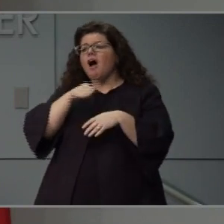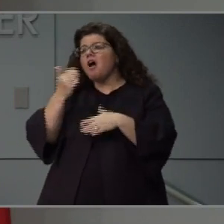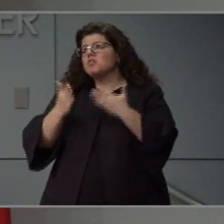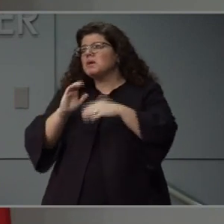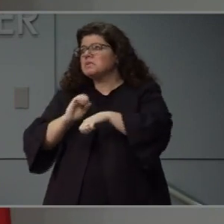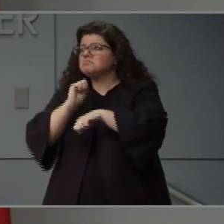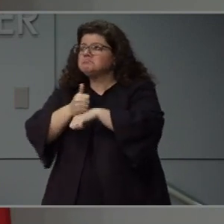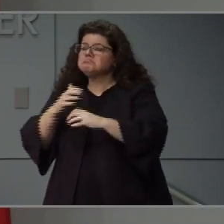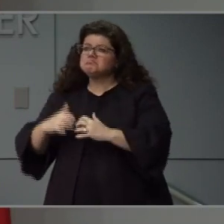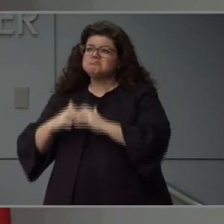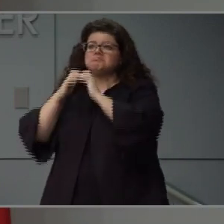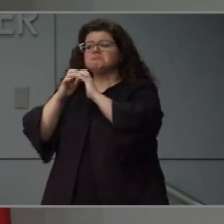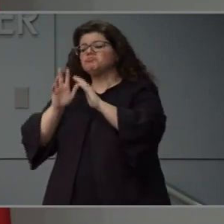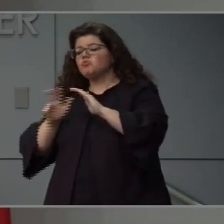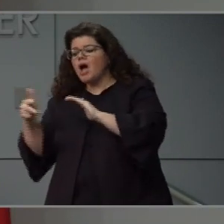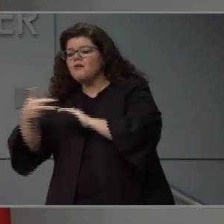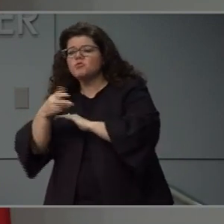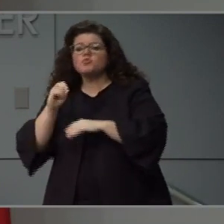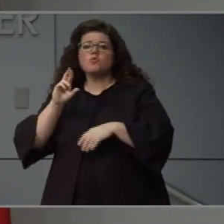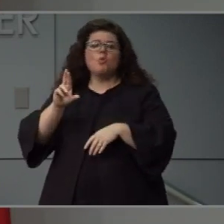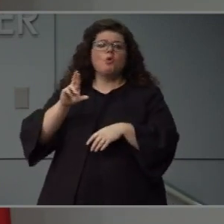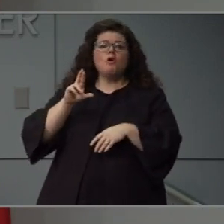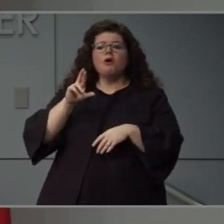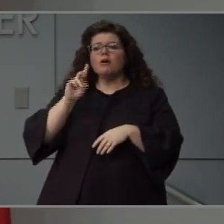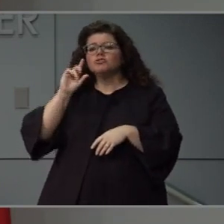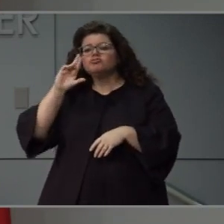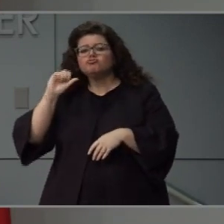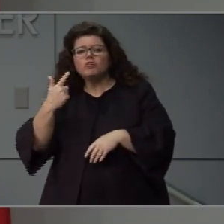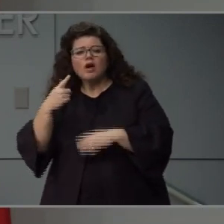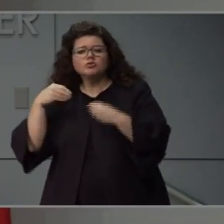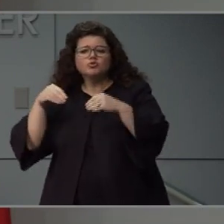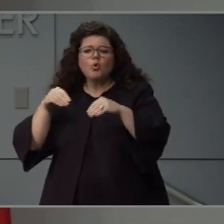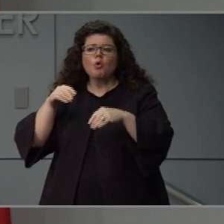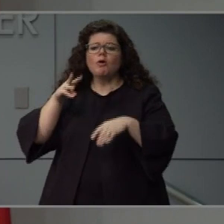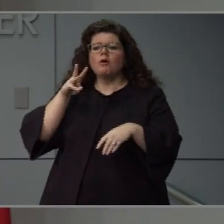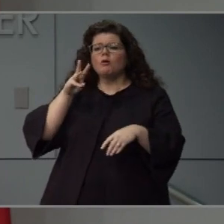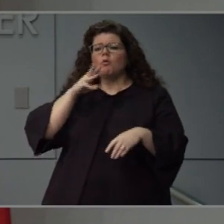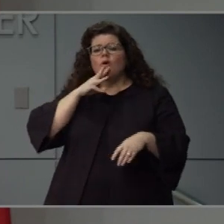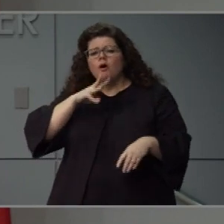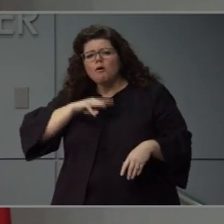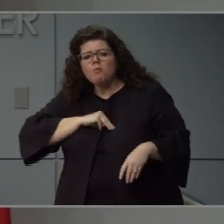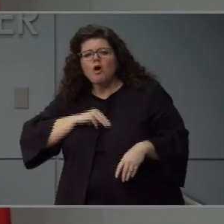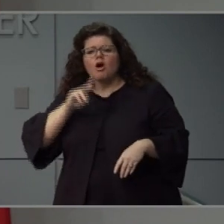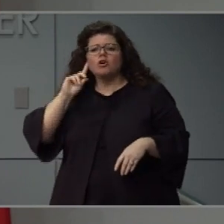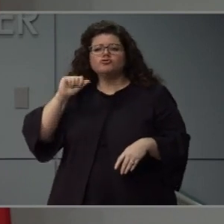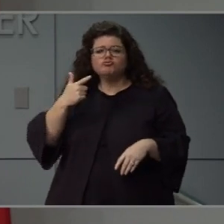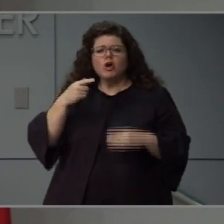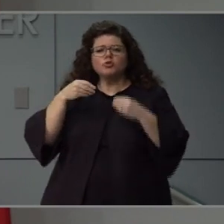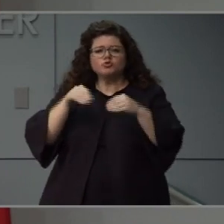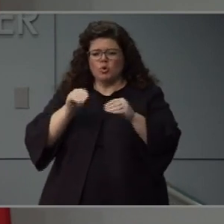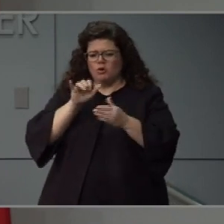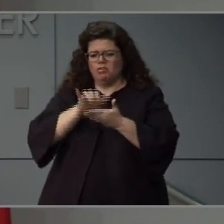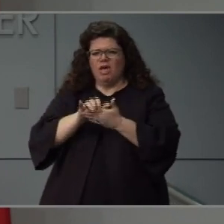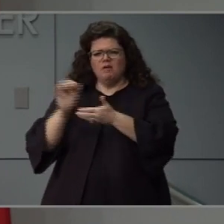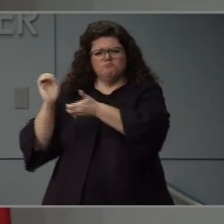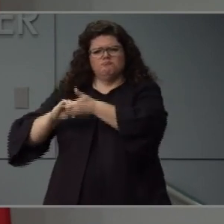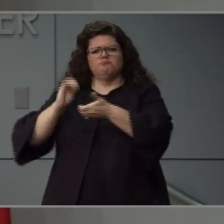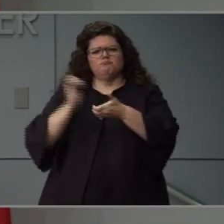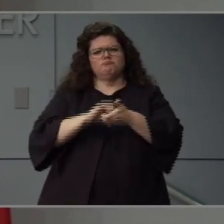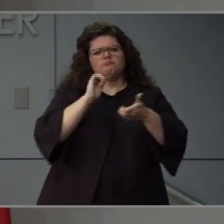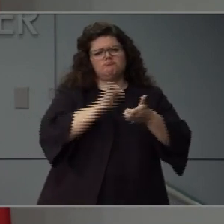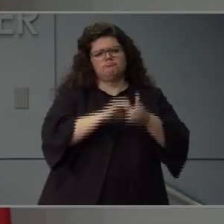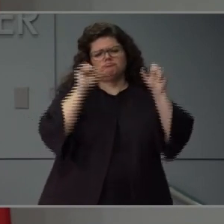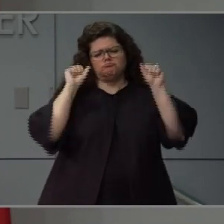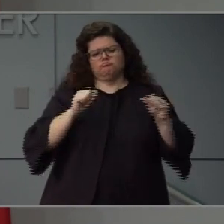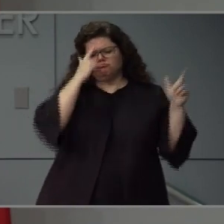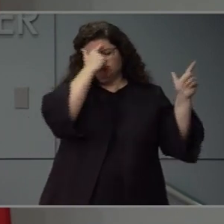like a Walgreens or a Walmart. A number of those sites were ones that were not selected by the